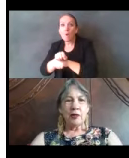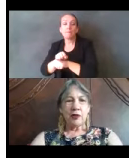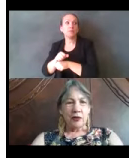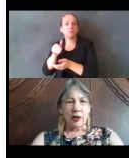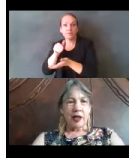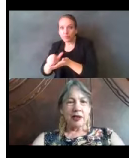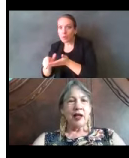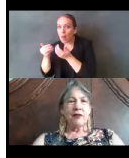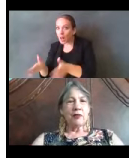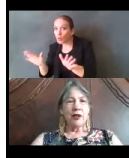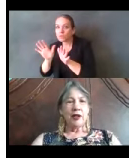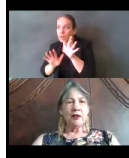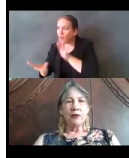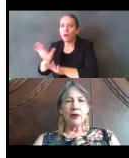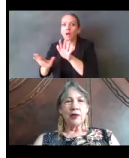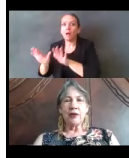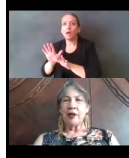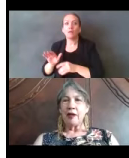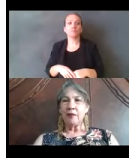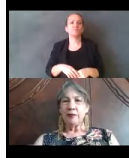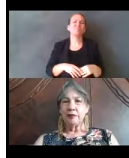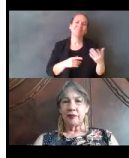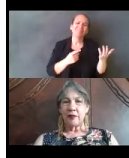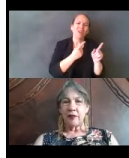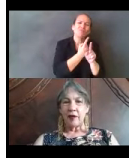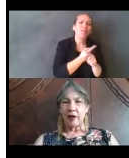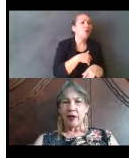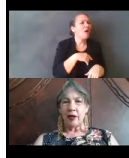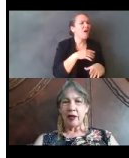It's normal to occasionally have trouble thinking of a word or a name.